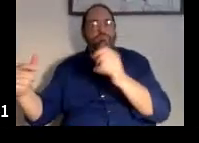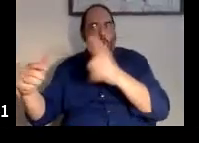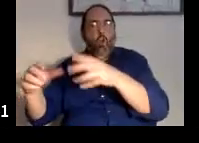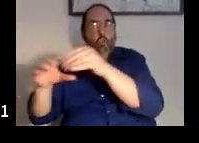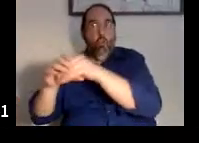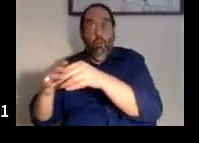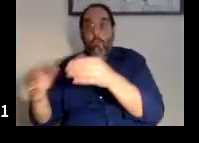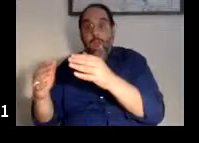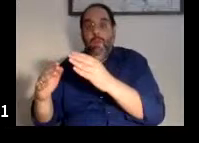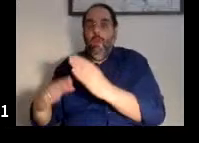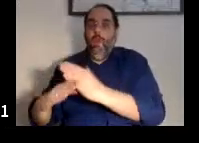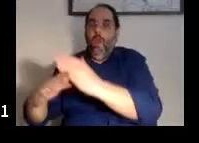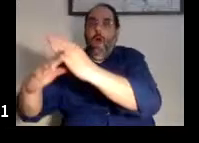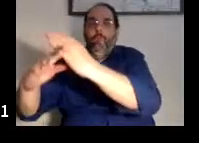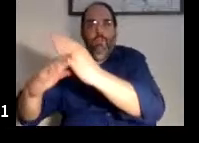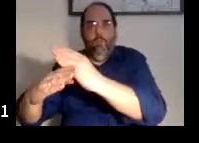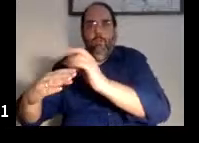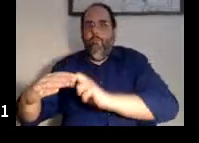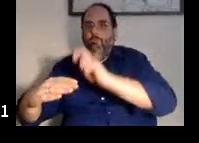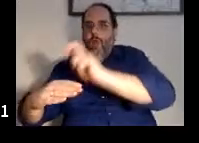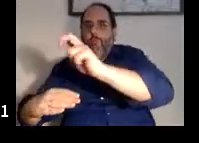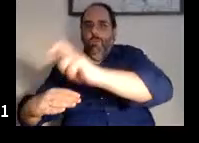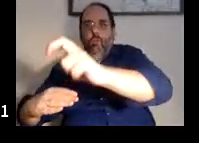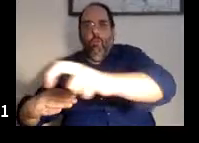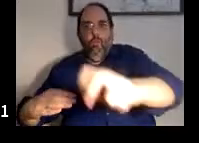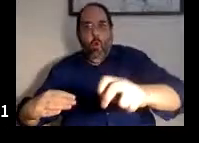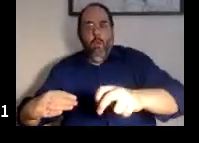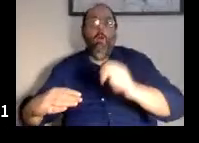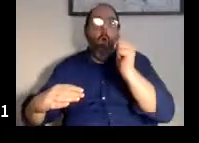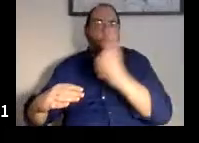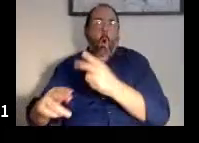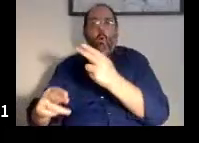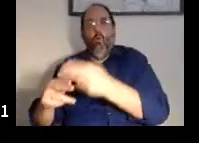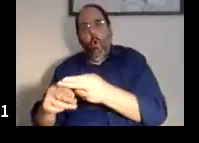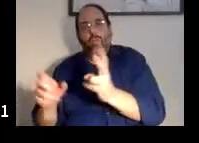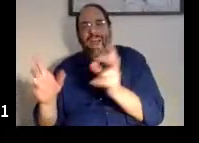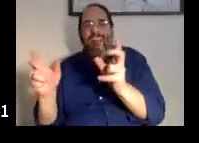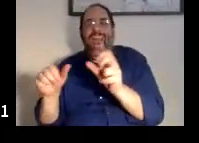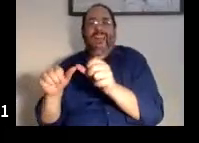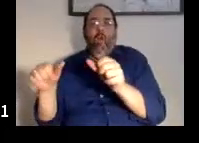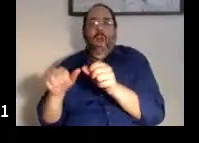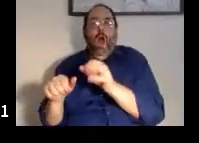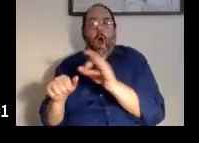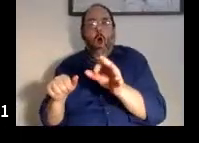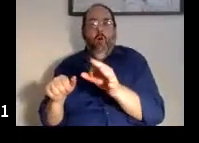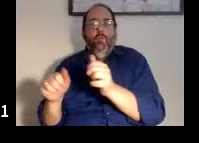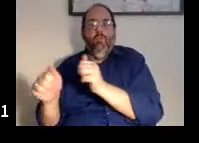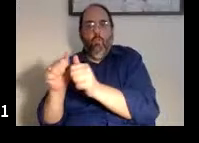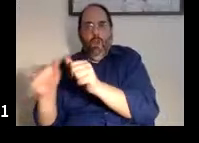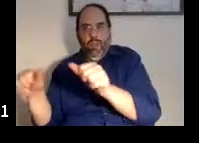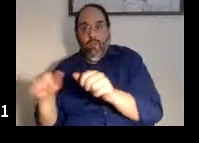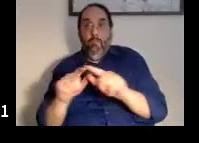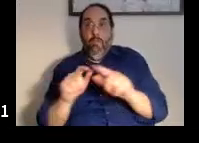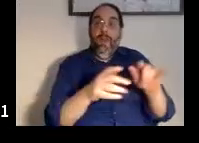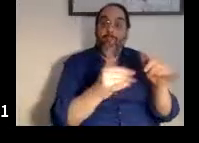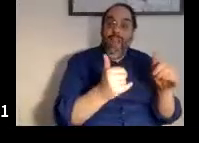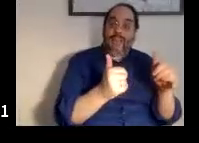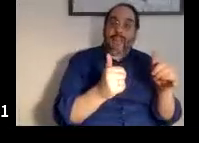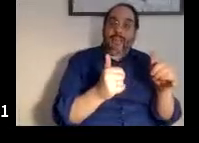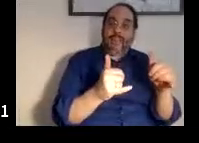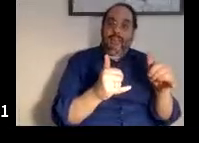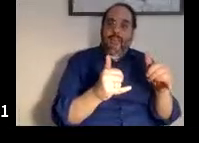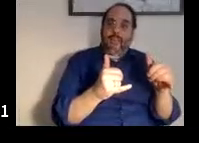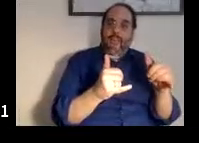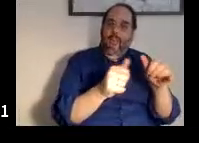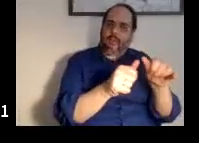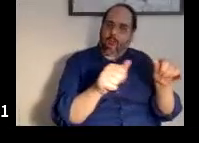maybe an obstacle course, a challenge course, something like that could all be considered an area of sport activity. Whereas in a play area, we're looking